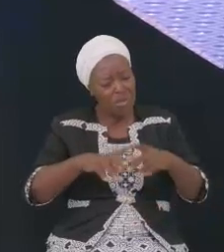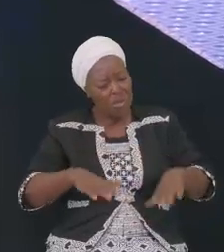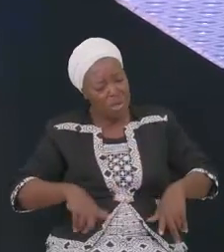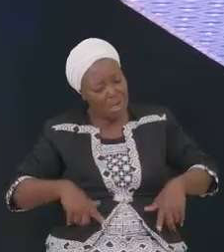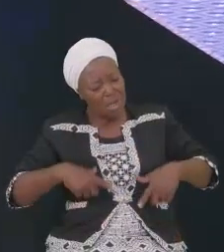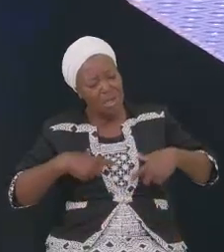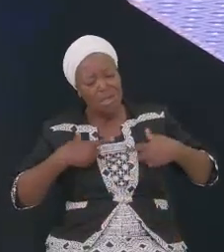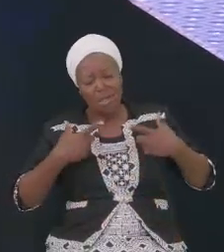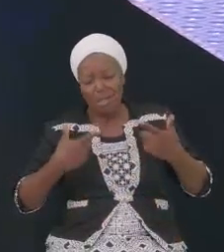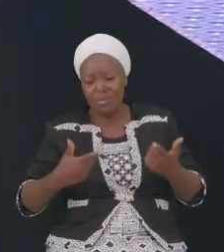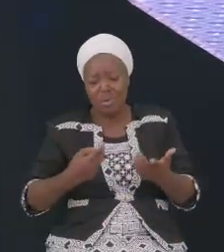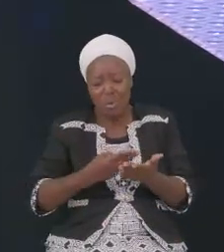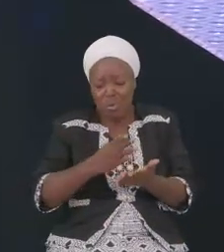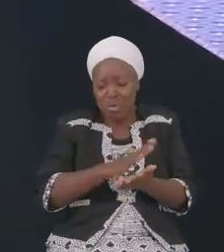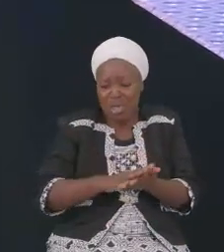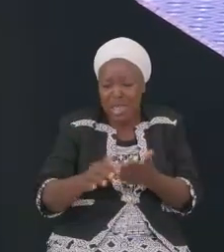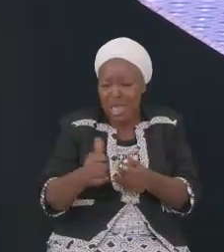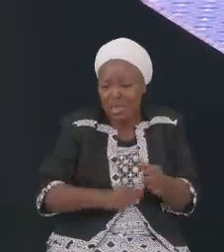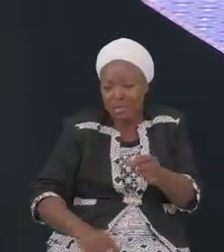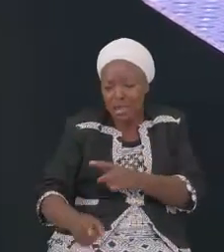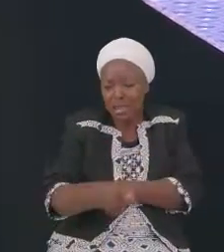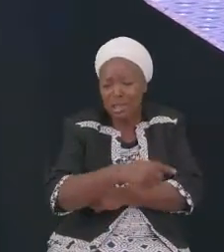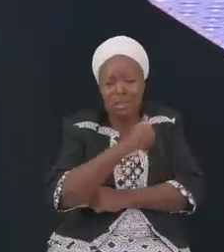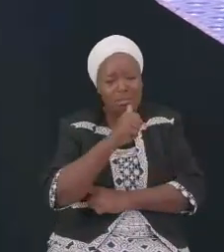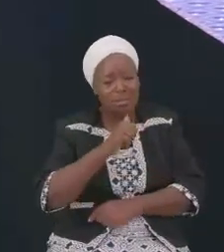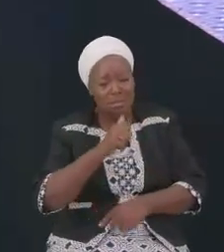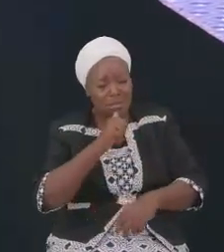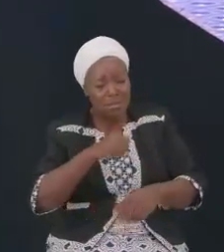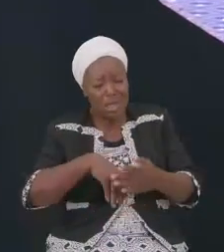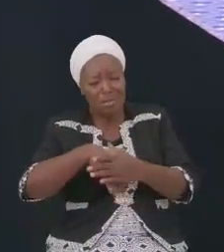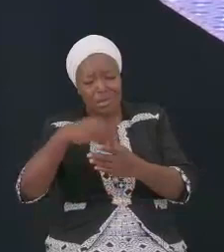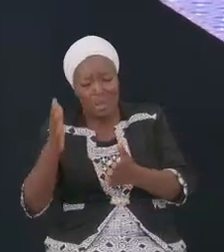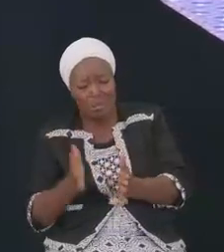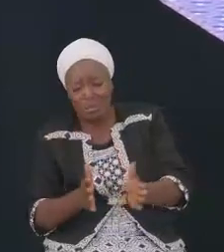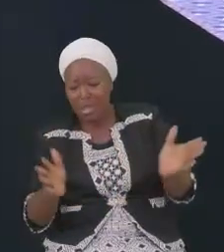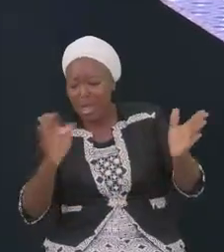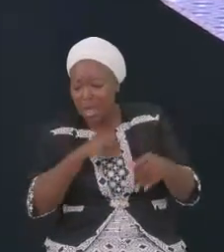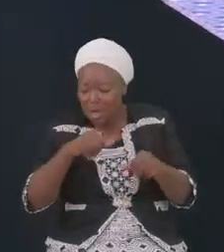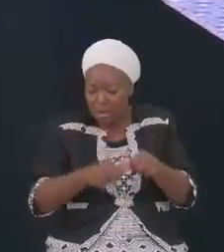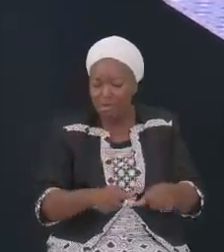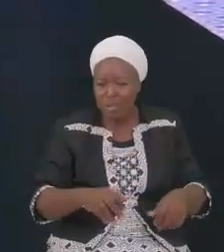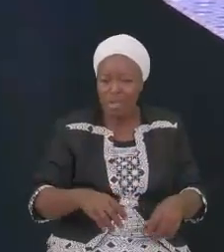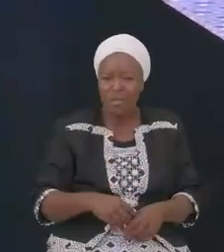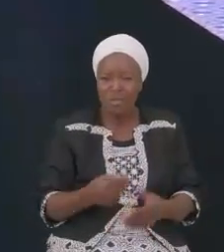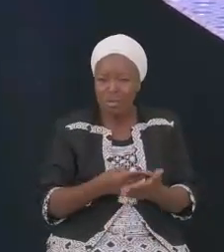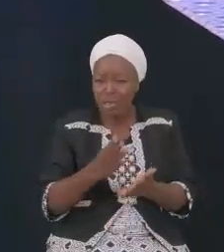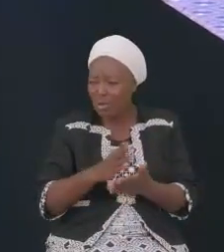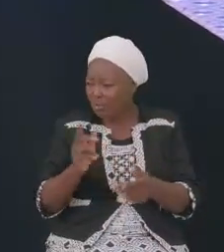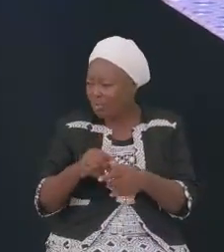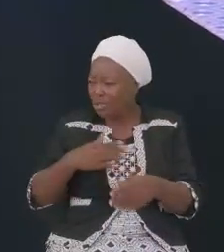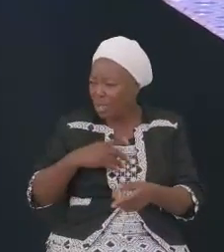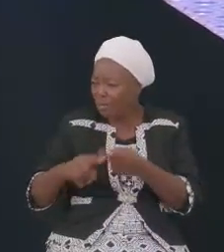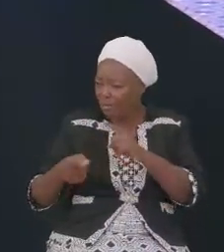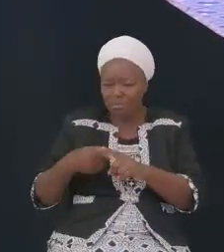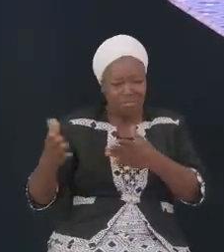and day, inside and outside, private and public? How can he remain holy with interaction with this and that, if